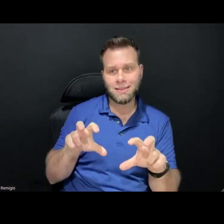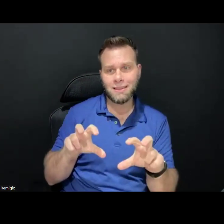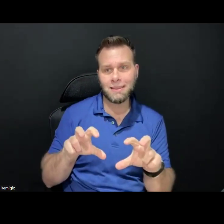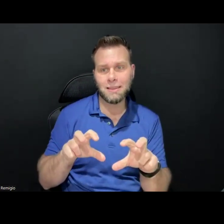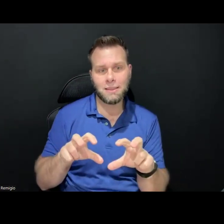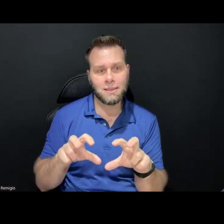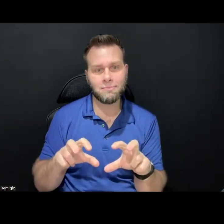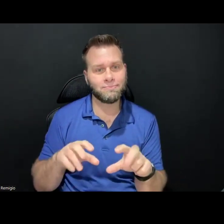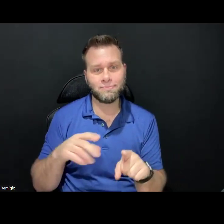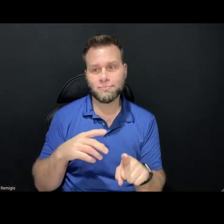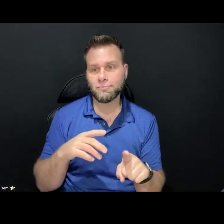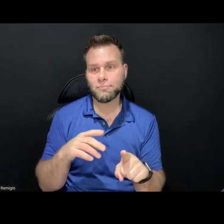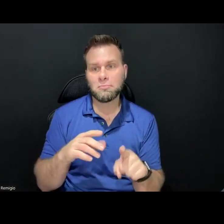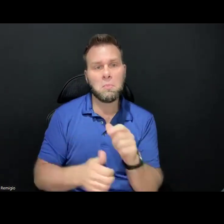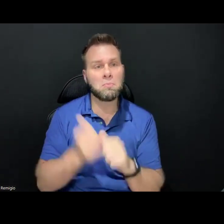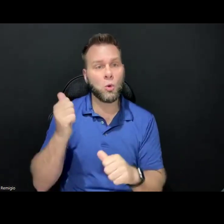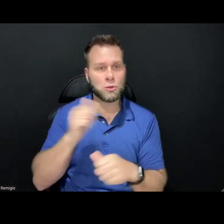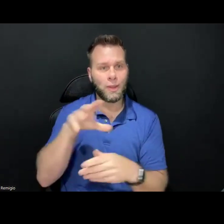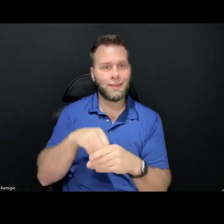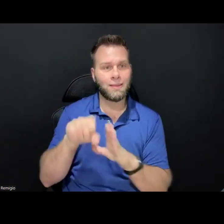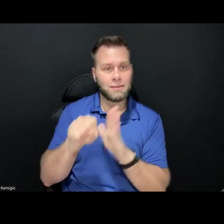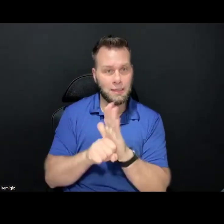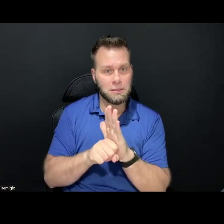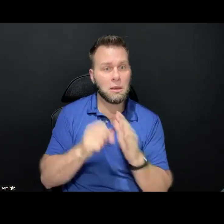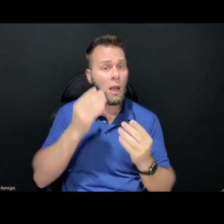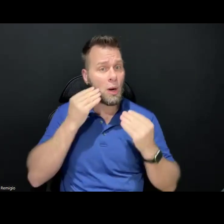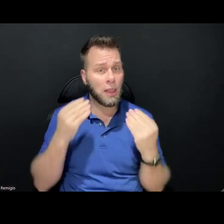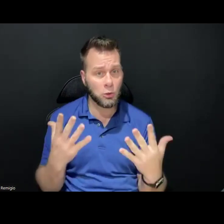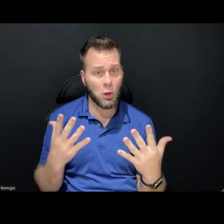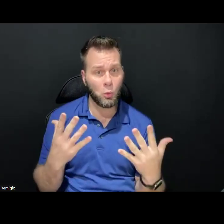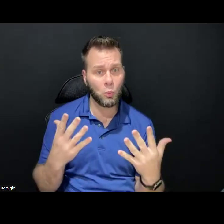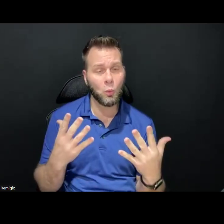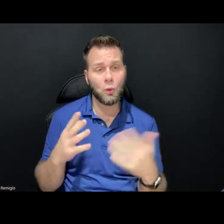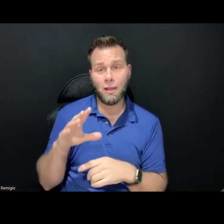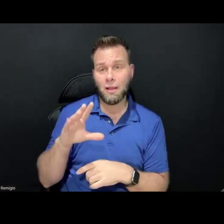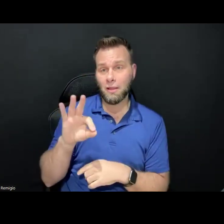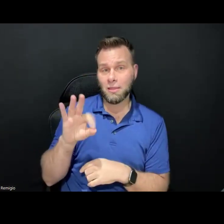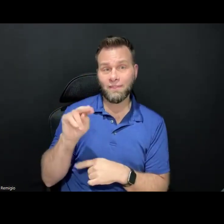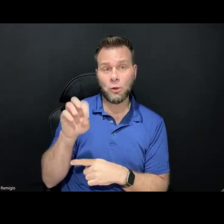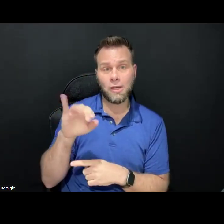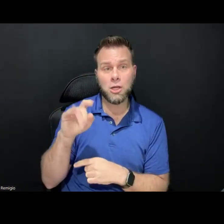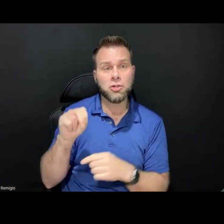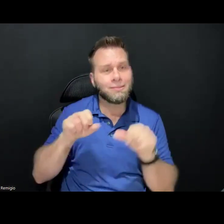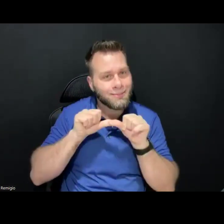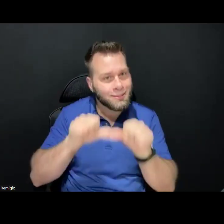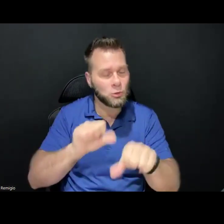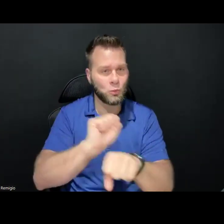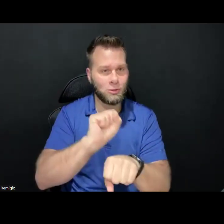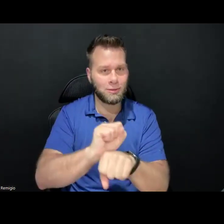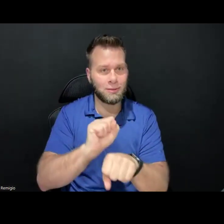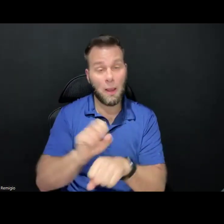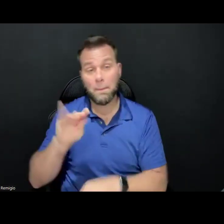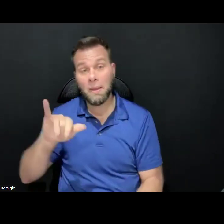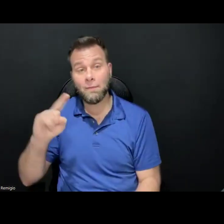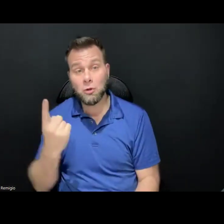serve most of the New England states. Just to let you know that that foundation continues to do that work, and on May 1st, a new